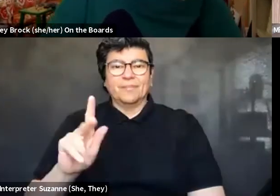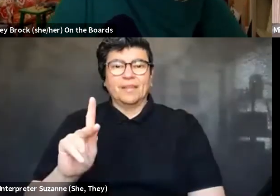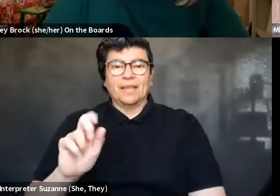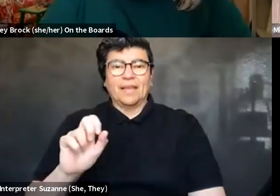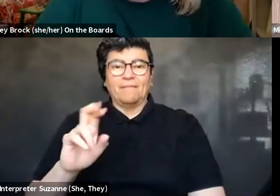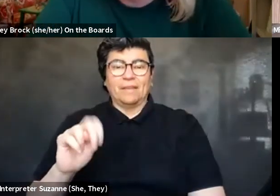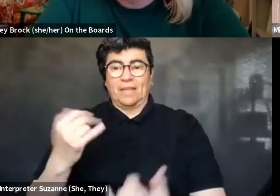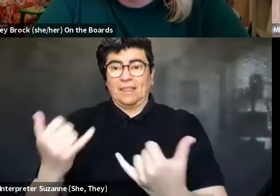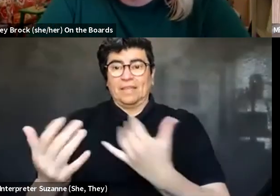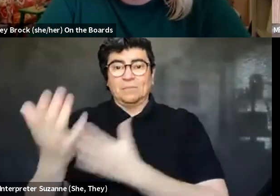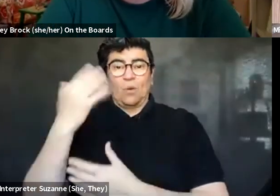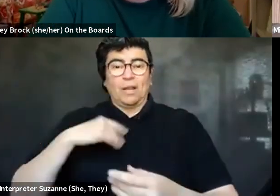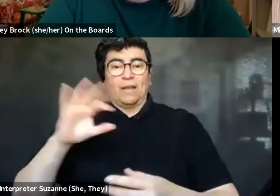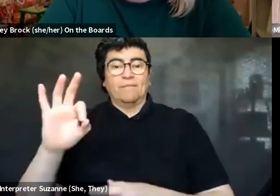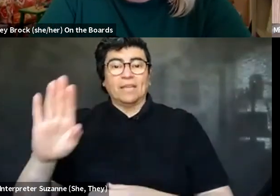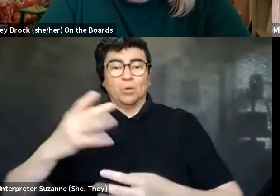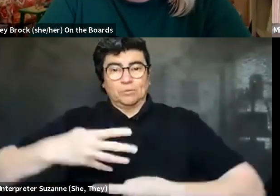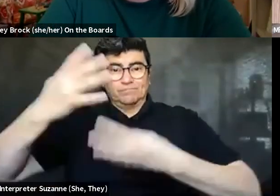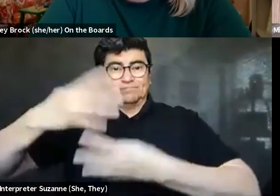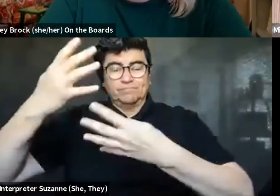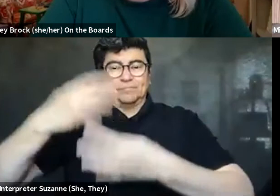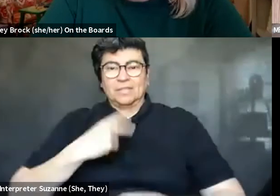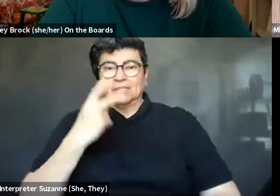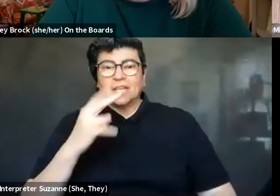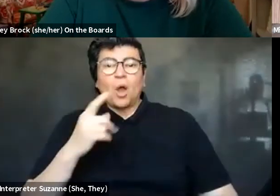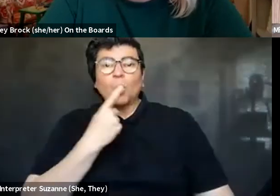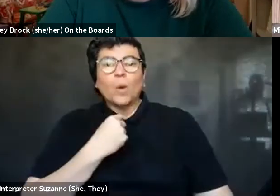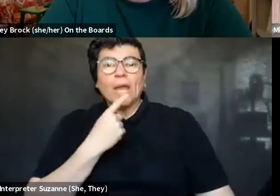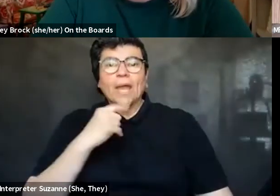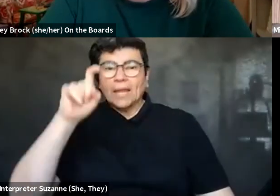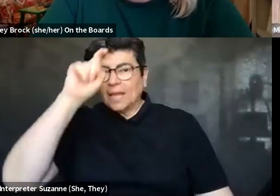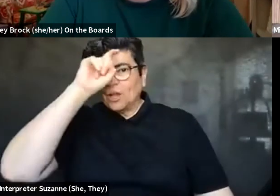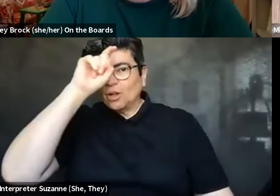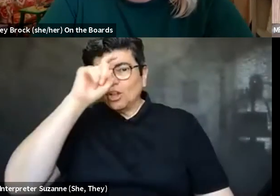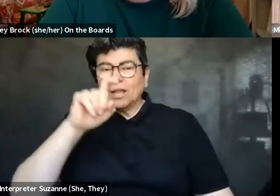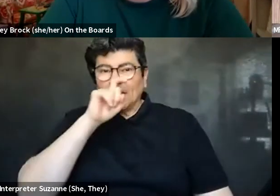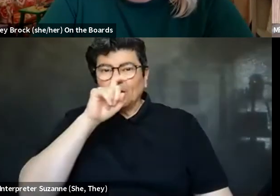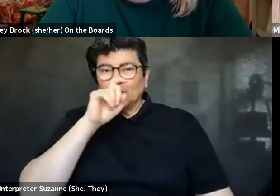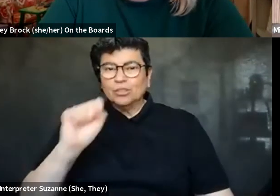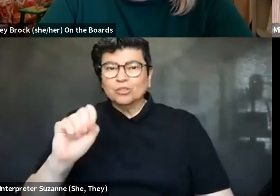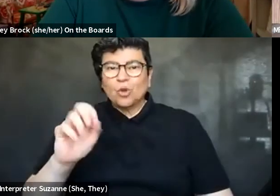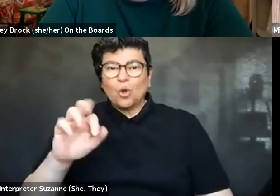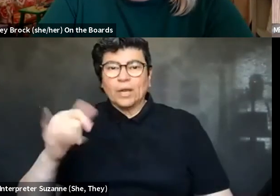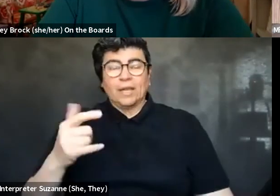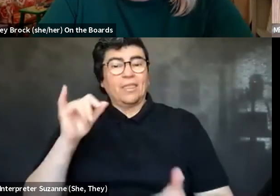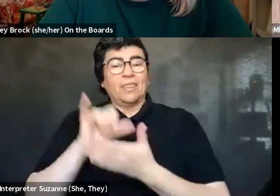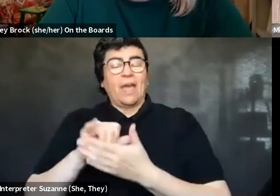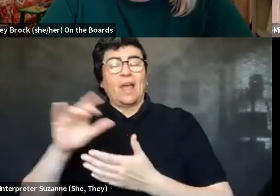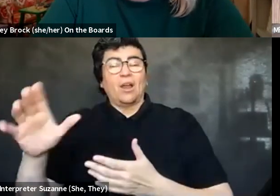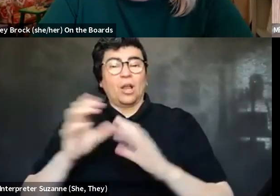This morning, scrolling through Facebook, came across Red Eagle Soaring, some of their postings, and I have their communication has just been